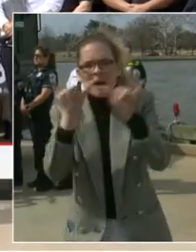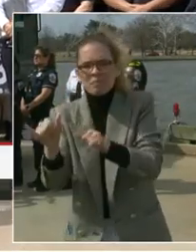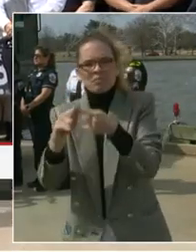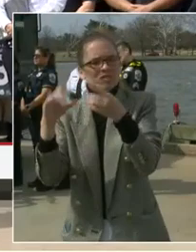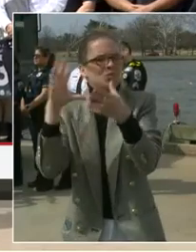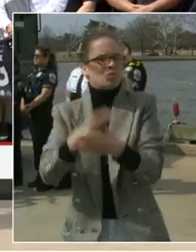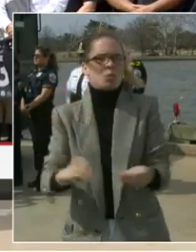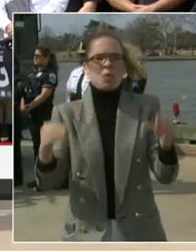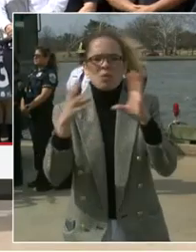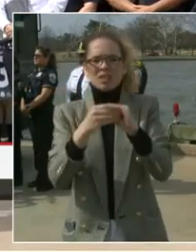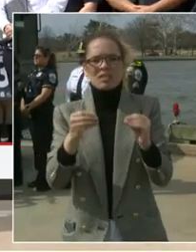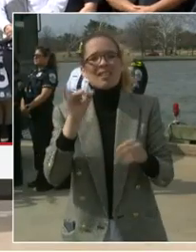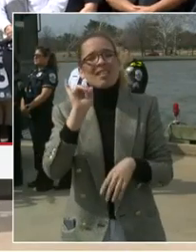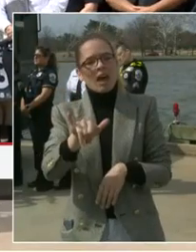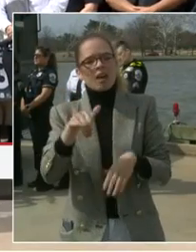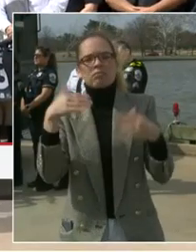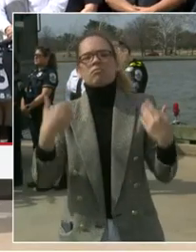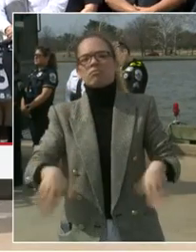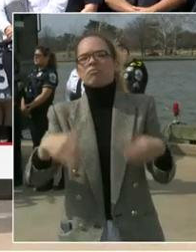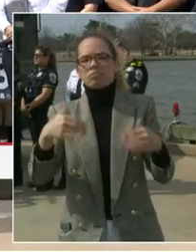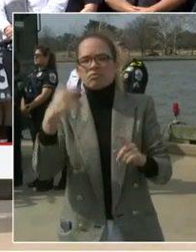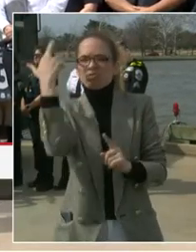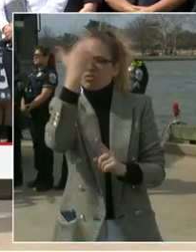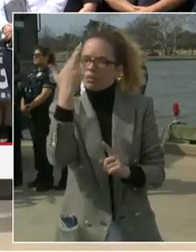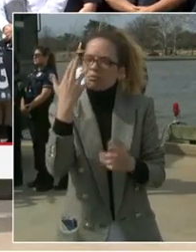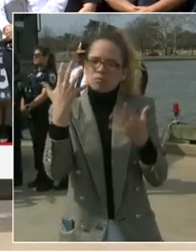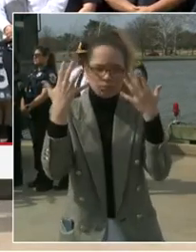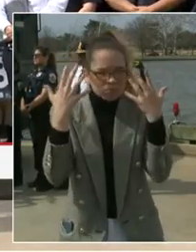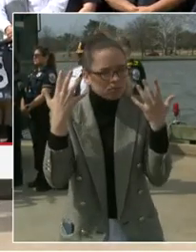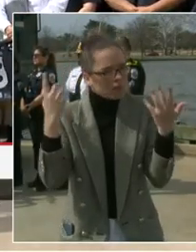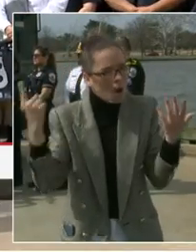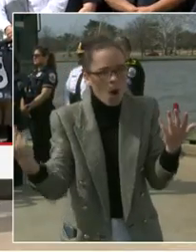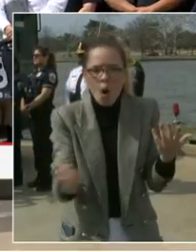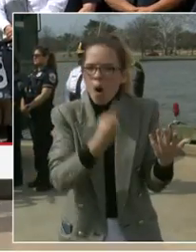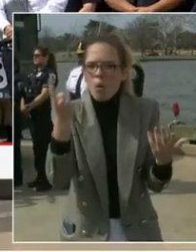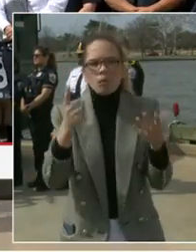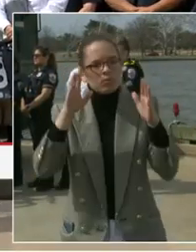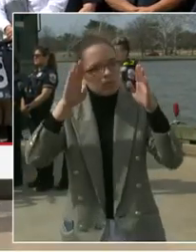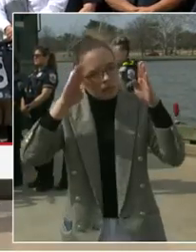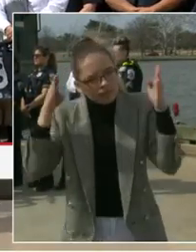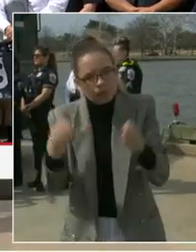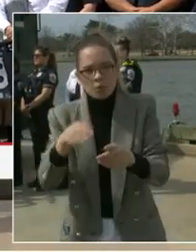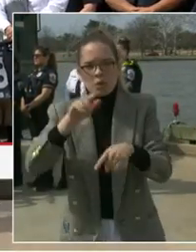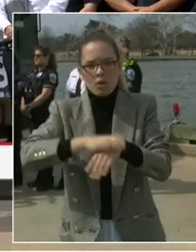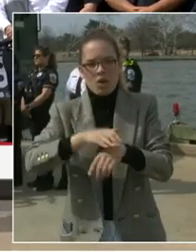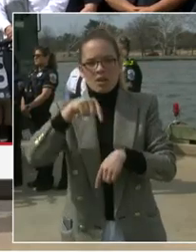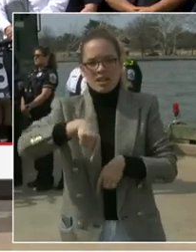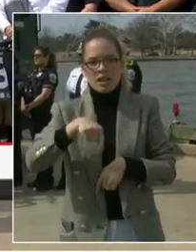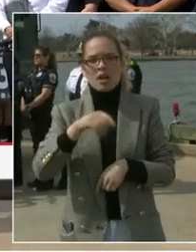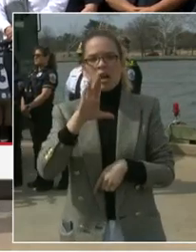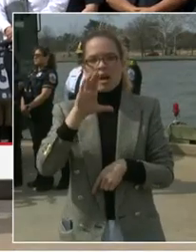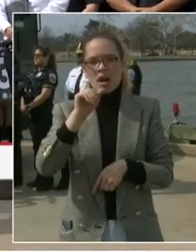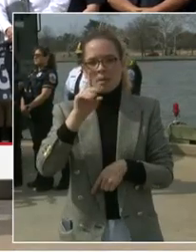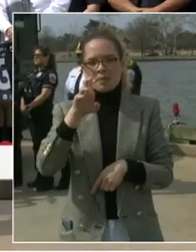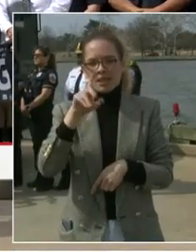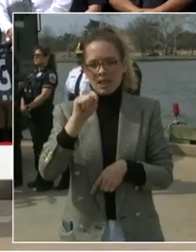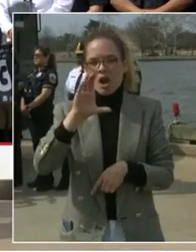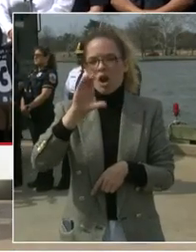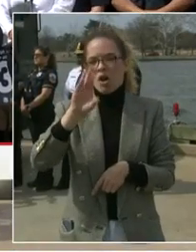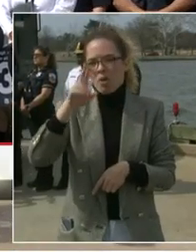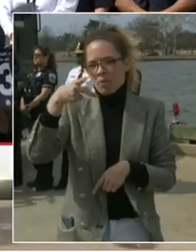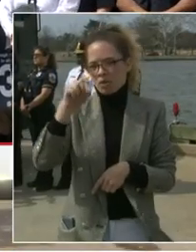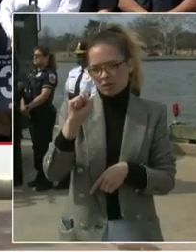why I'm so bullish on the MPD Cadet Corps program, because it's this program that is helping